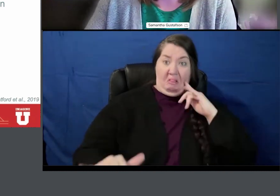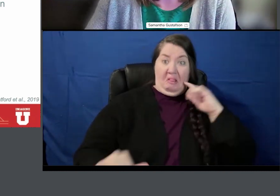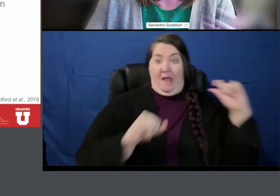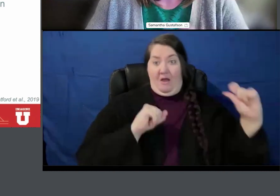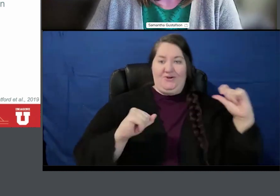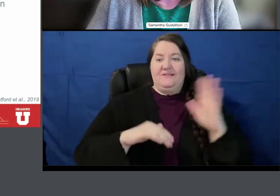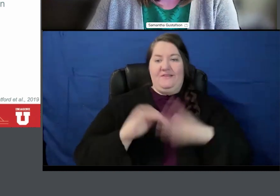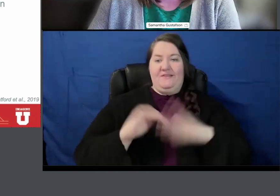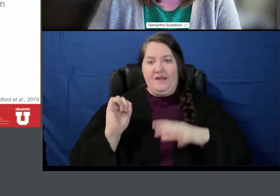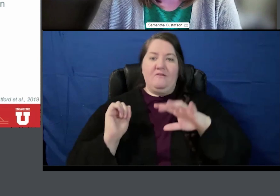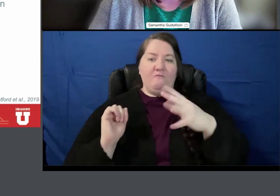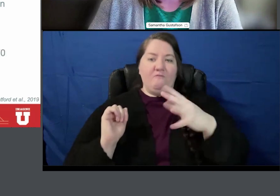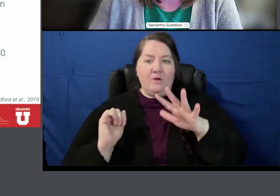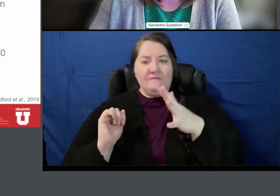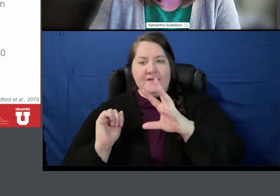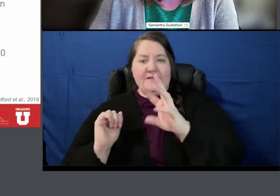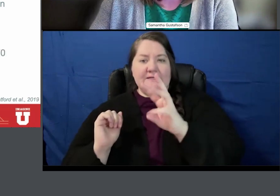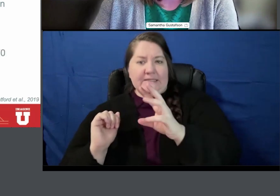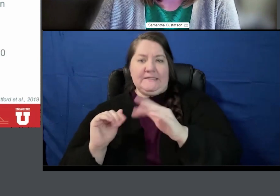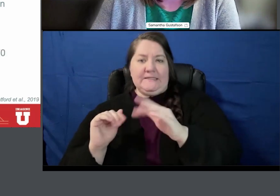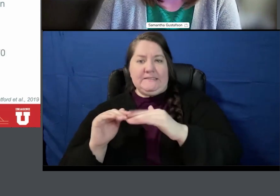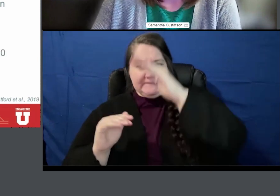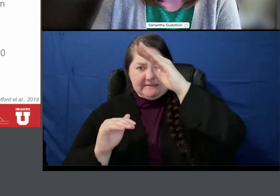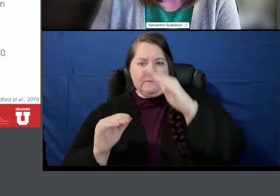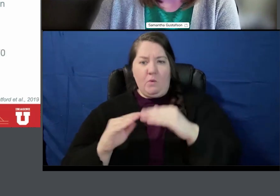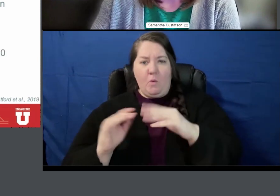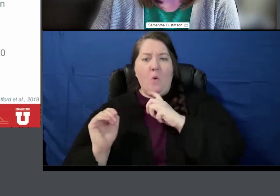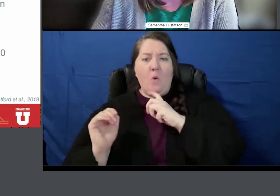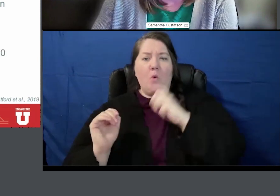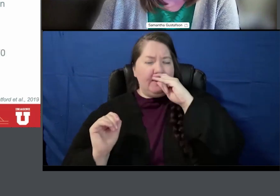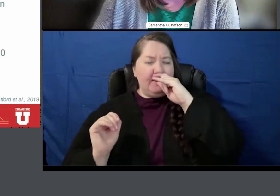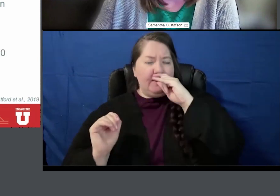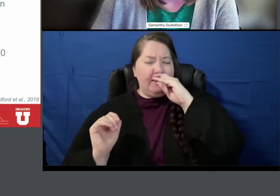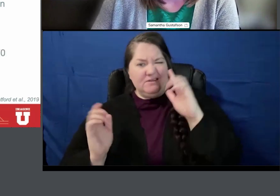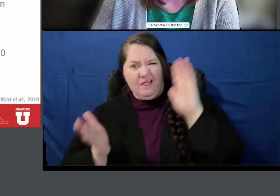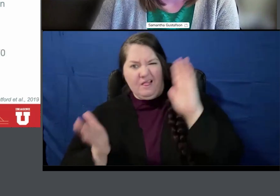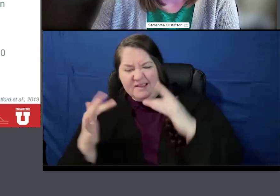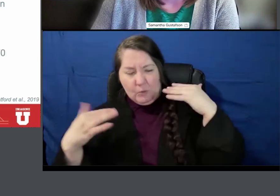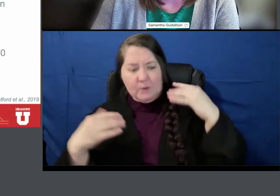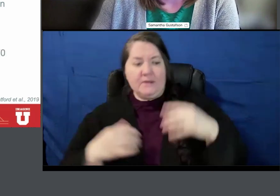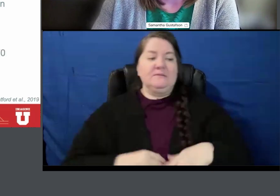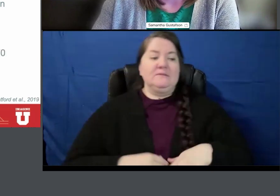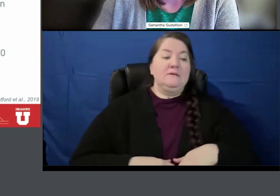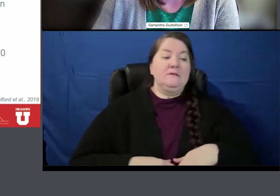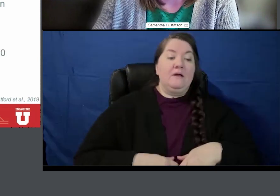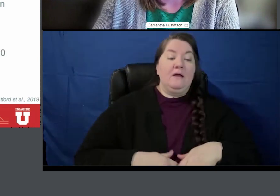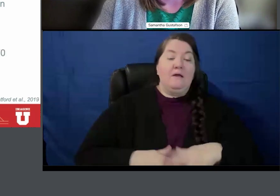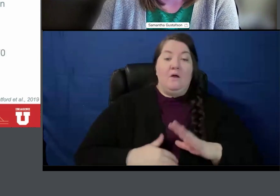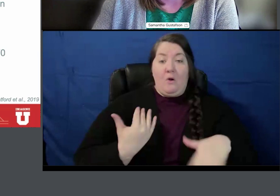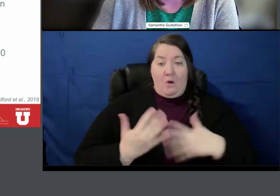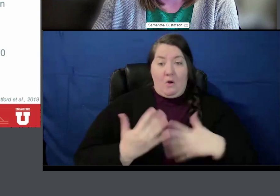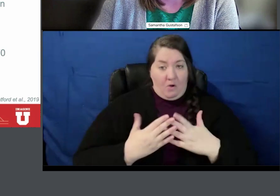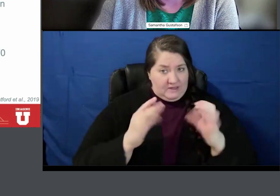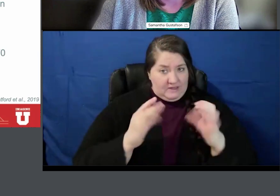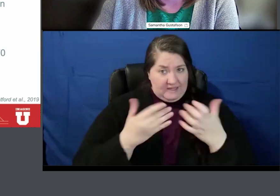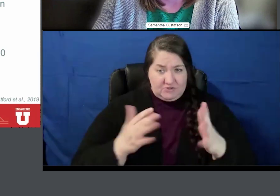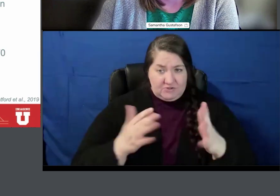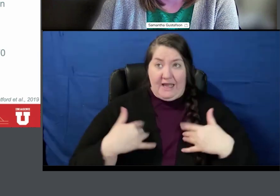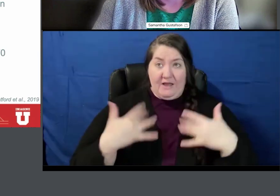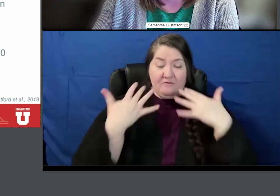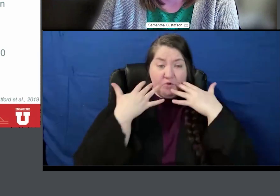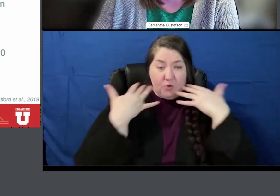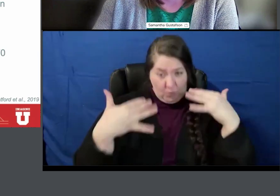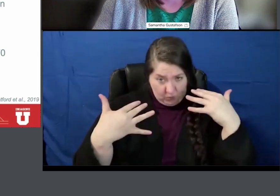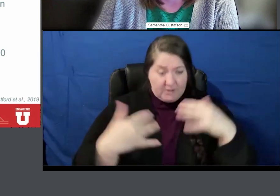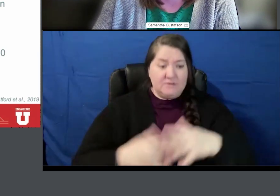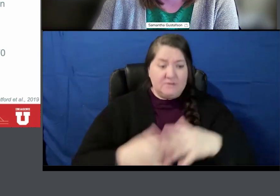children are louder when they're younger. And we know that all occupied classrooms are noisy. Up to a quarter